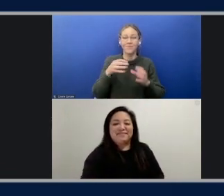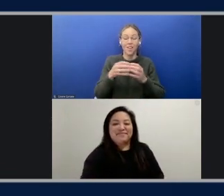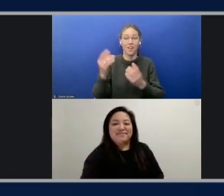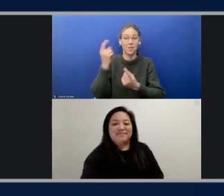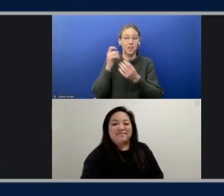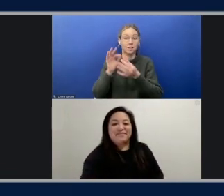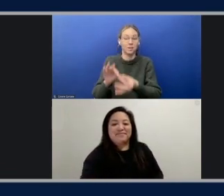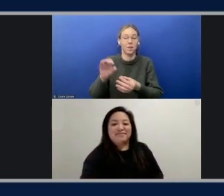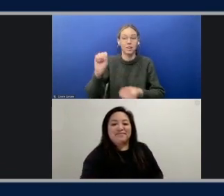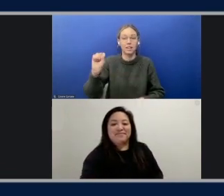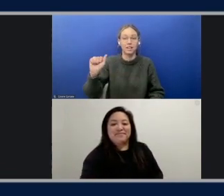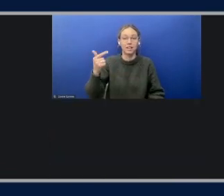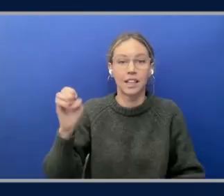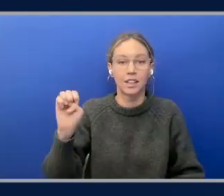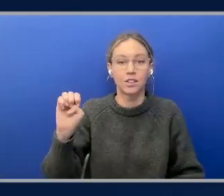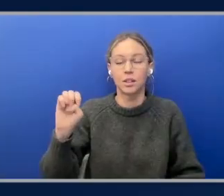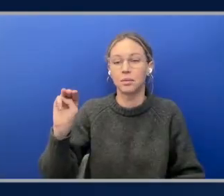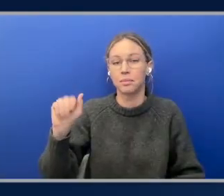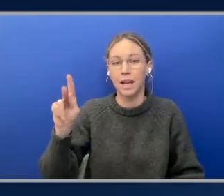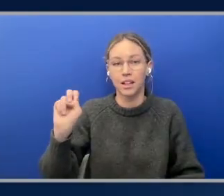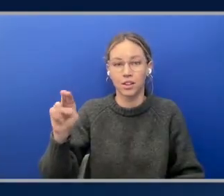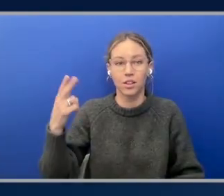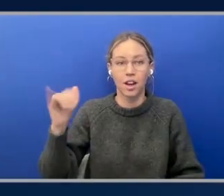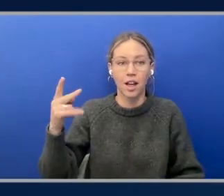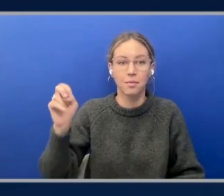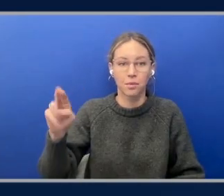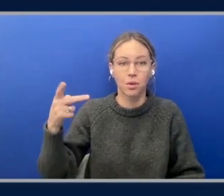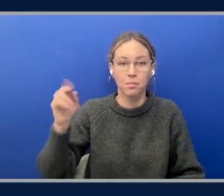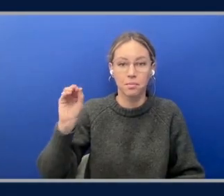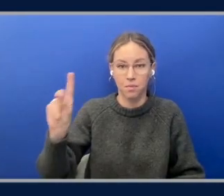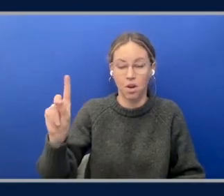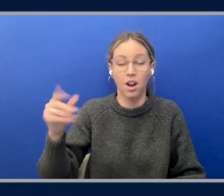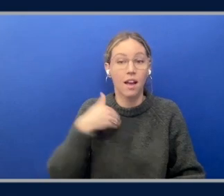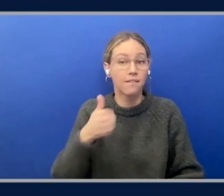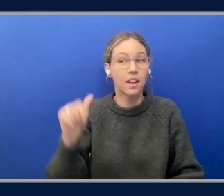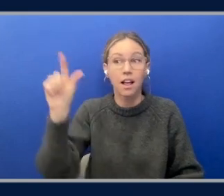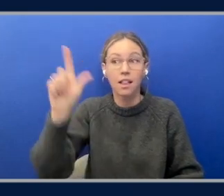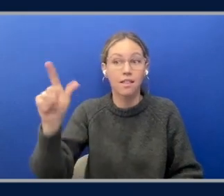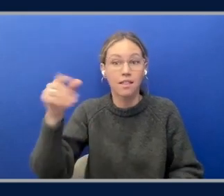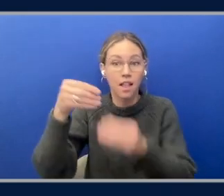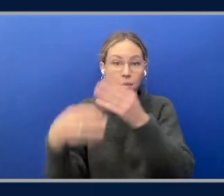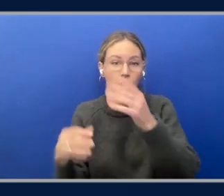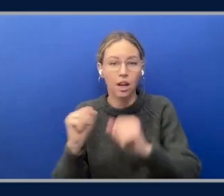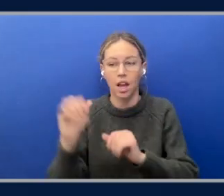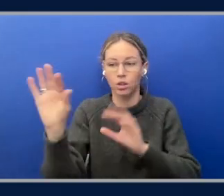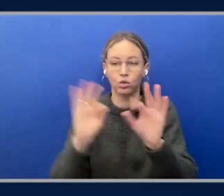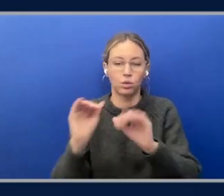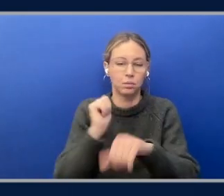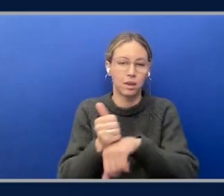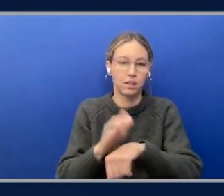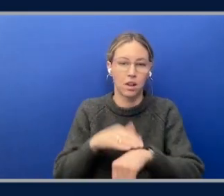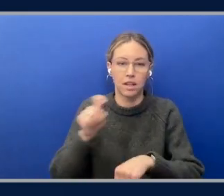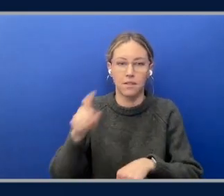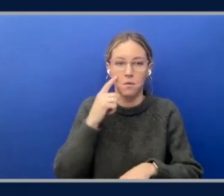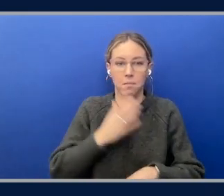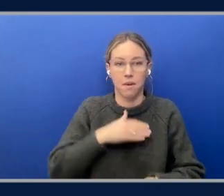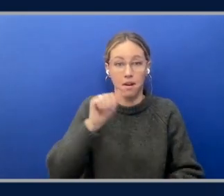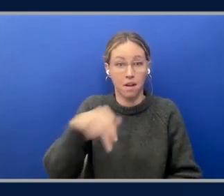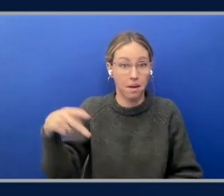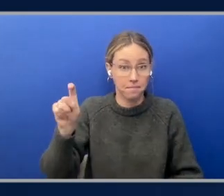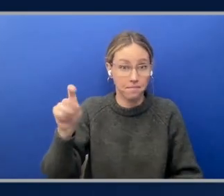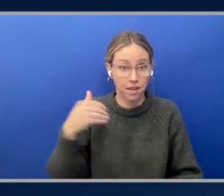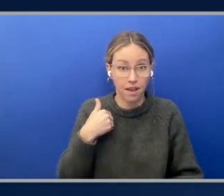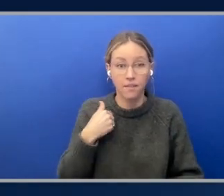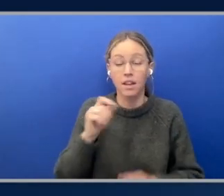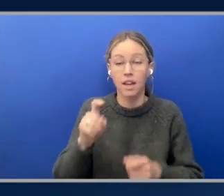SageMaker Hyperpod here. Is there a library of recipes I can choose based on the need of my application, right? Is there a